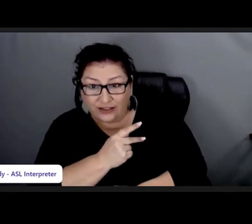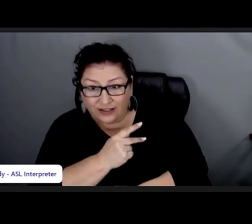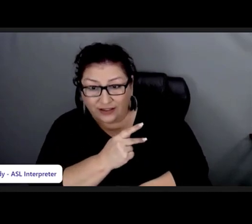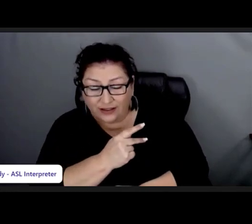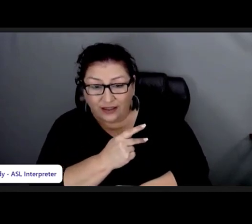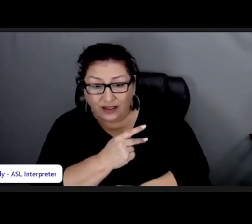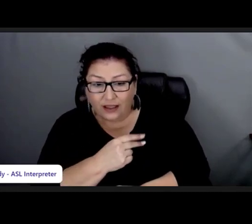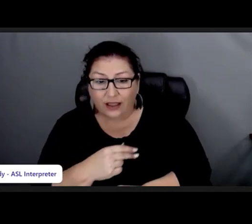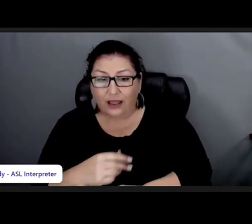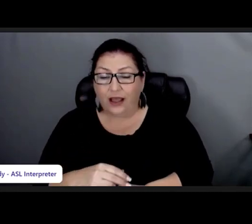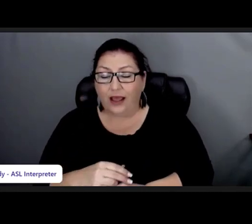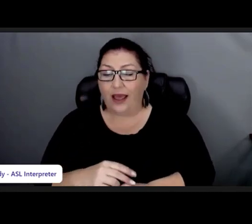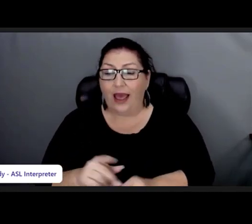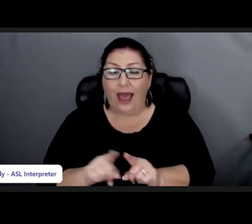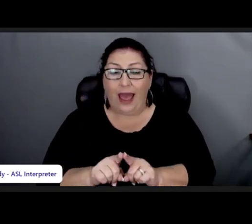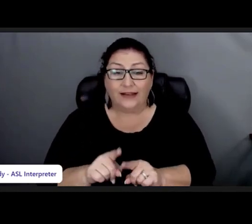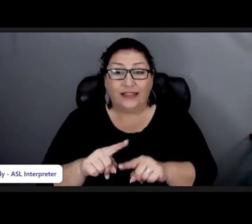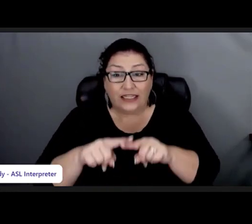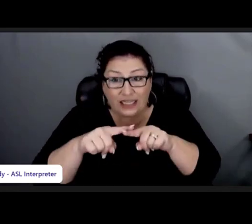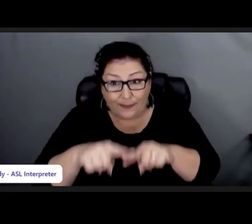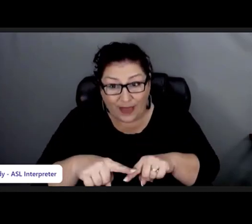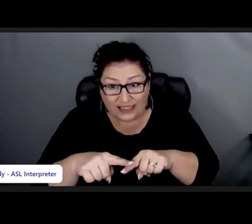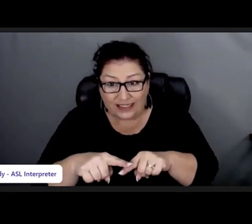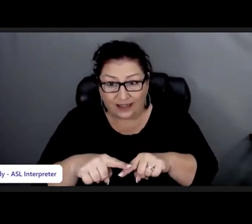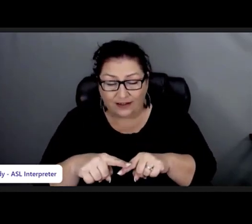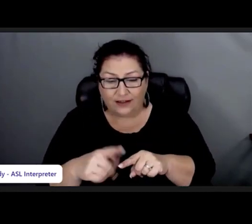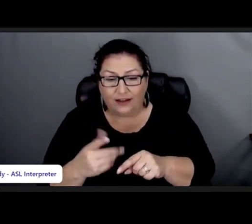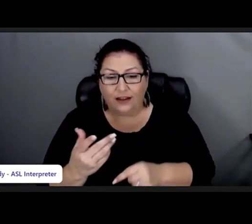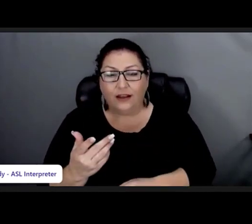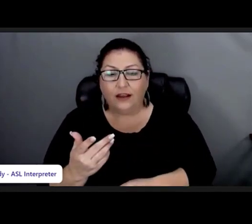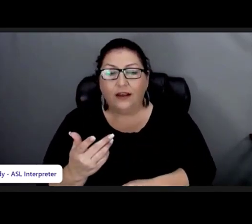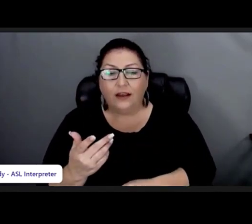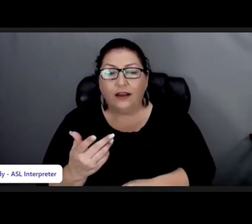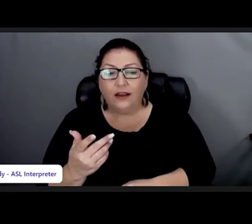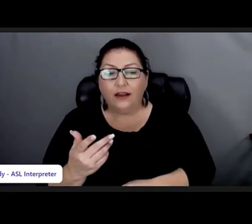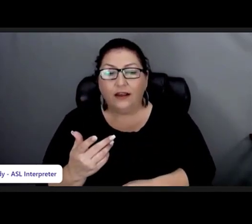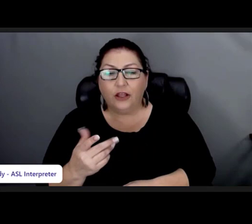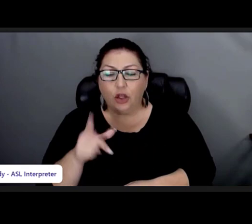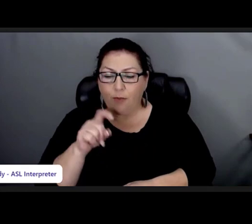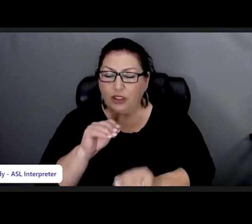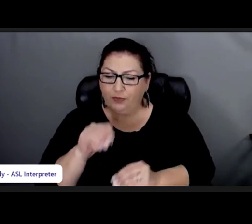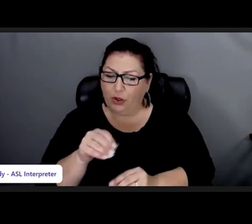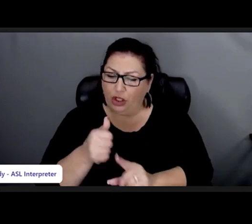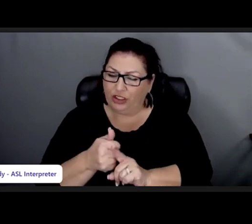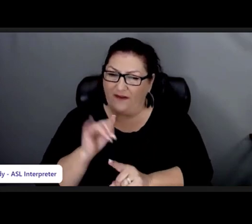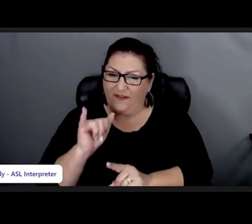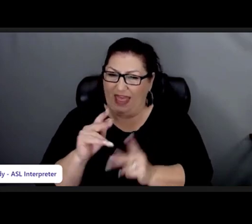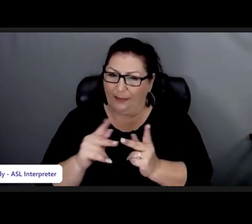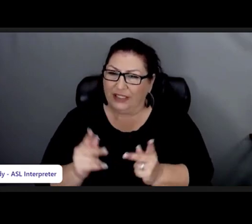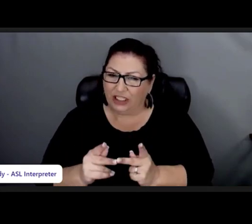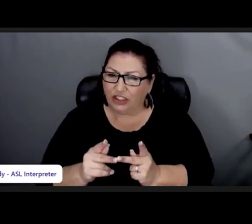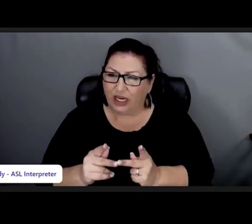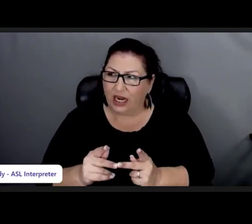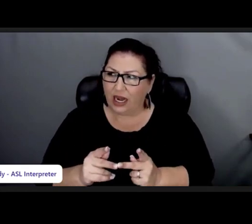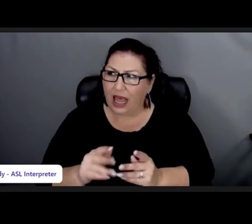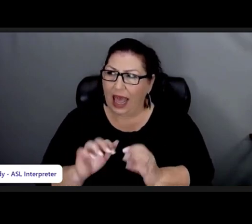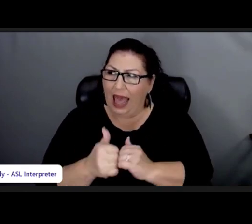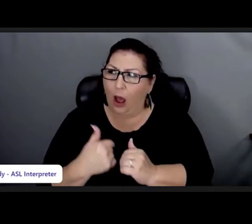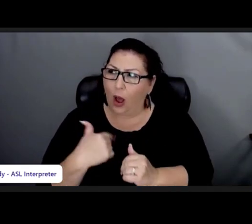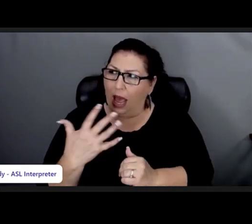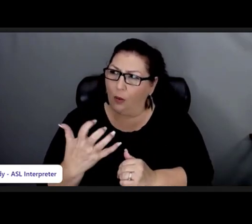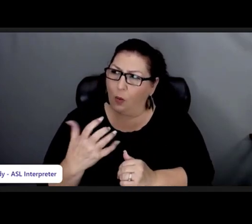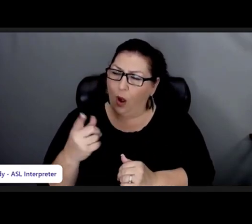patient, as the dependent in your life, how you must put yourself in a position where you ask yourself, how would I like to be treated and cared